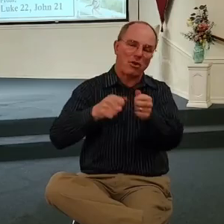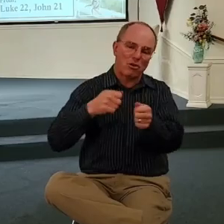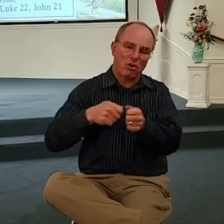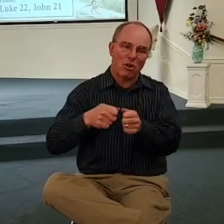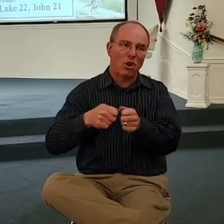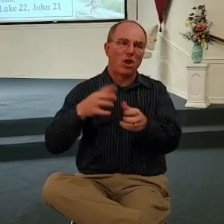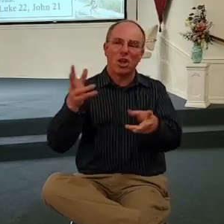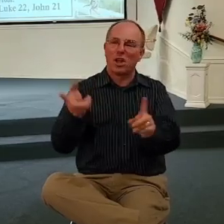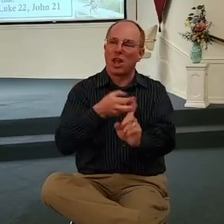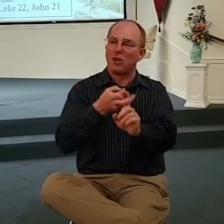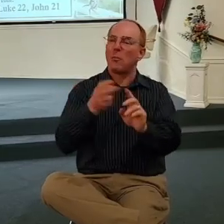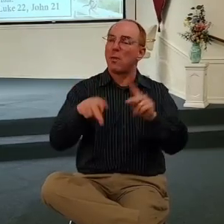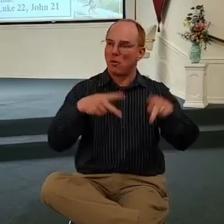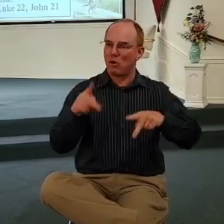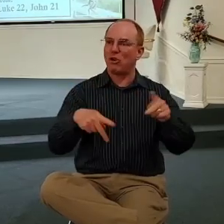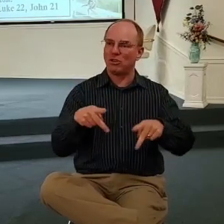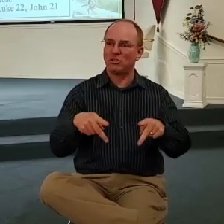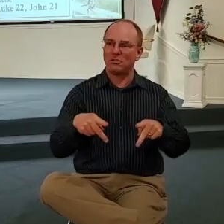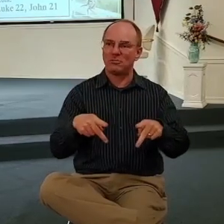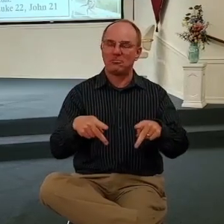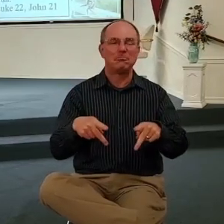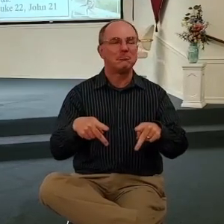16 through 20.